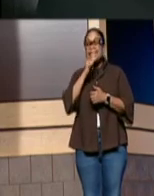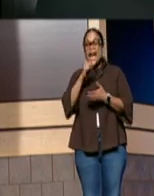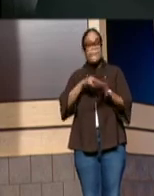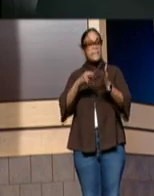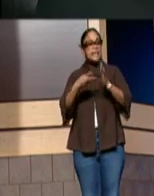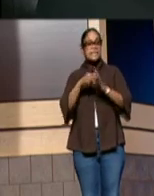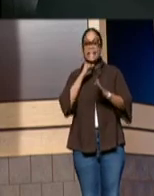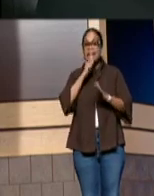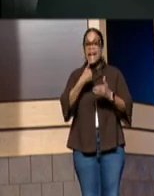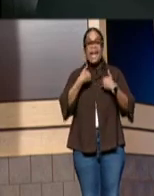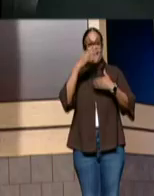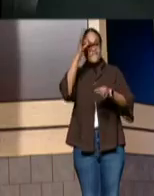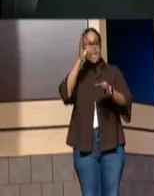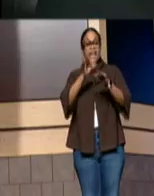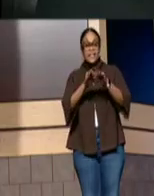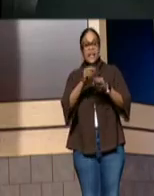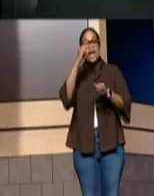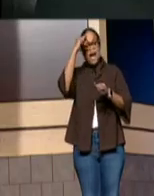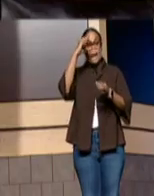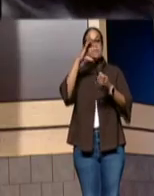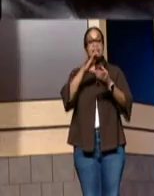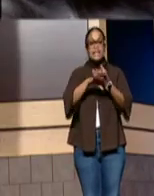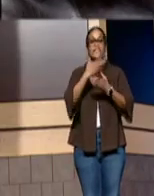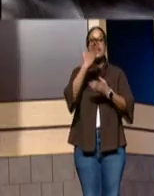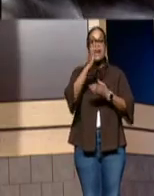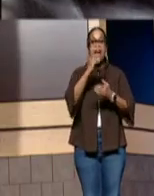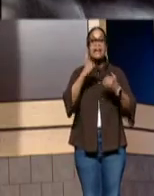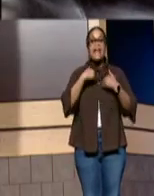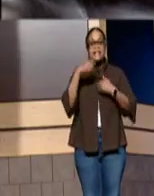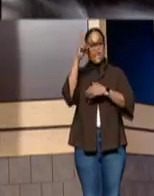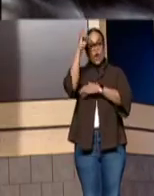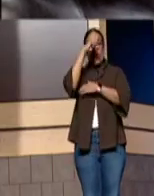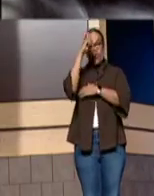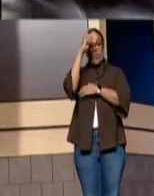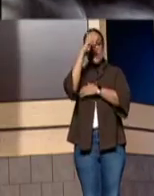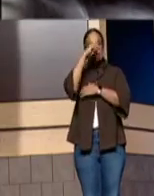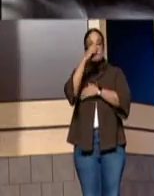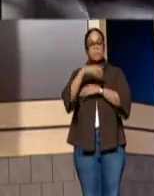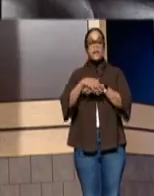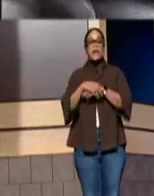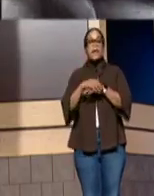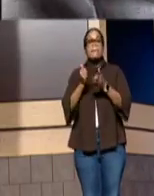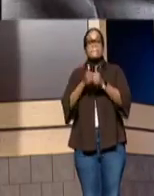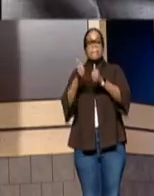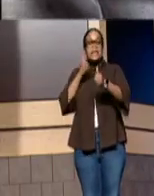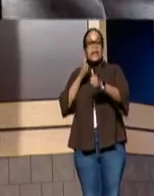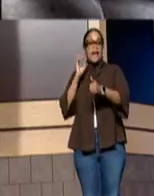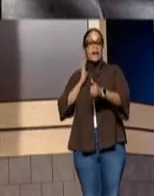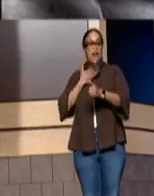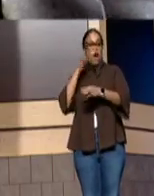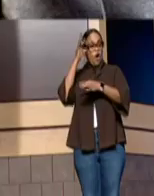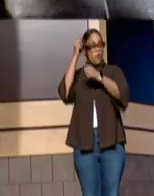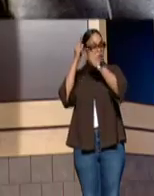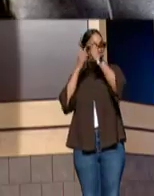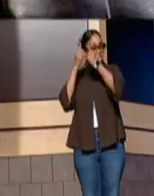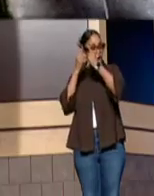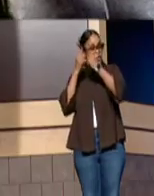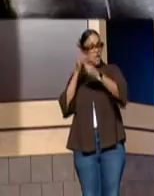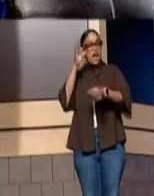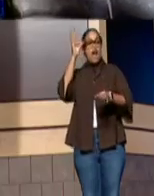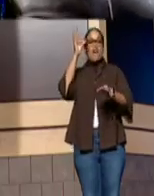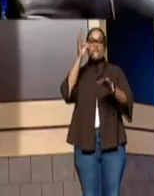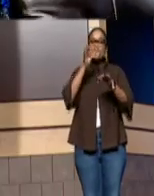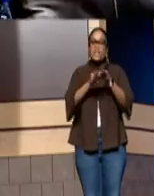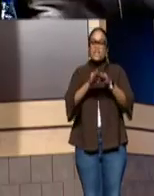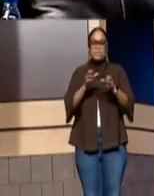believe that. I believe that God has a wisdom beyond ours. Our faith must be resilient, but we